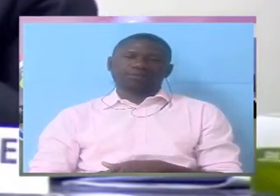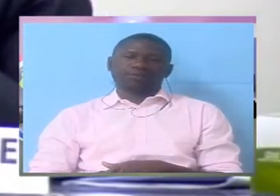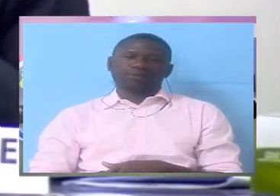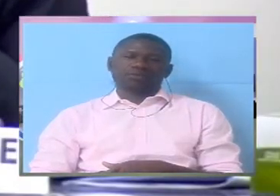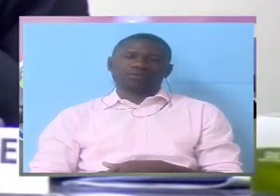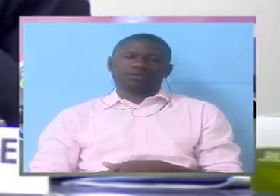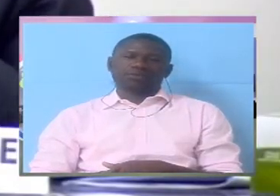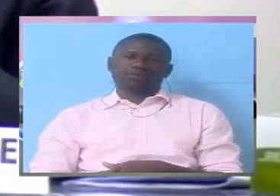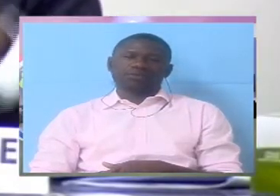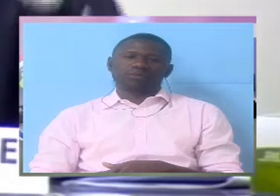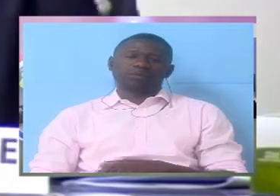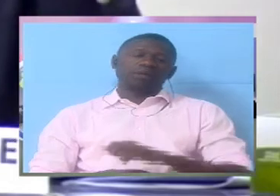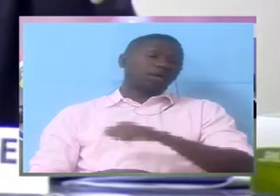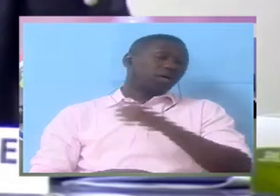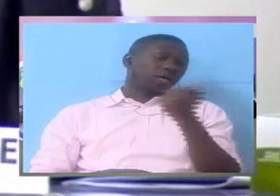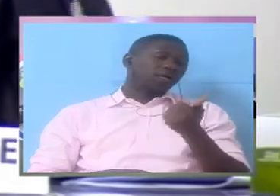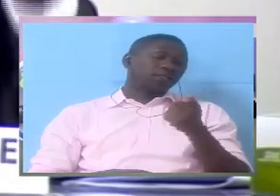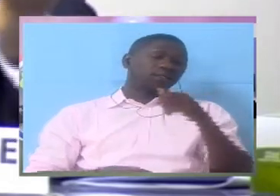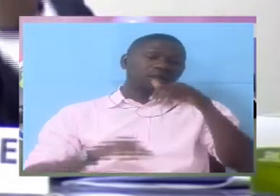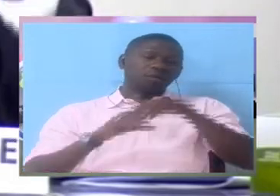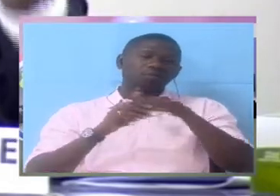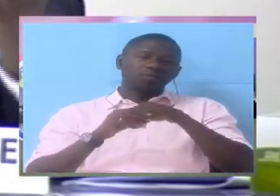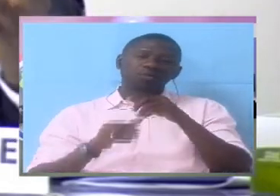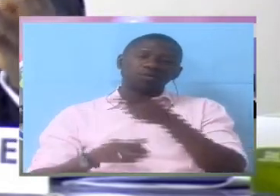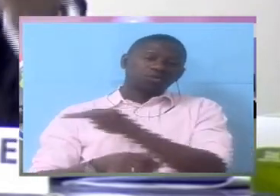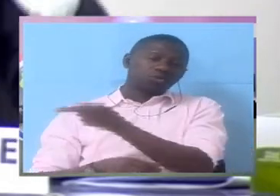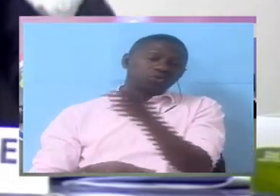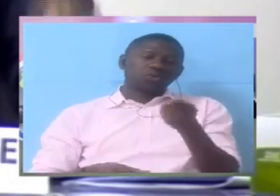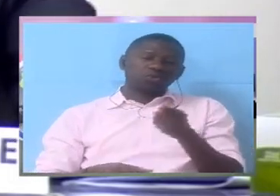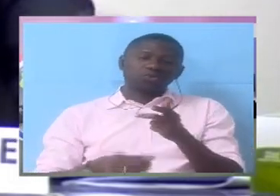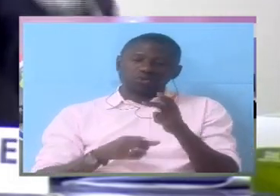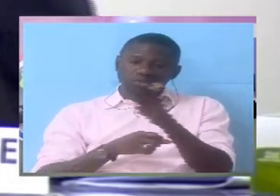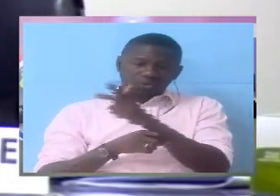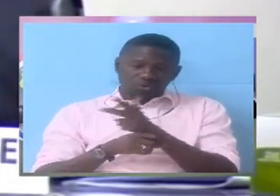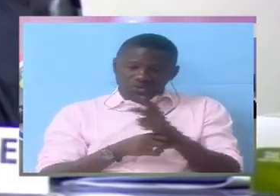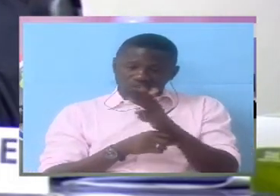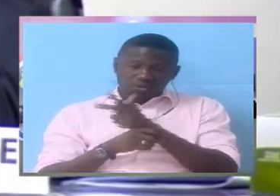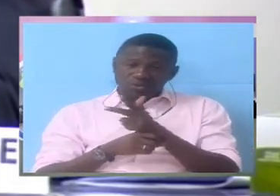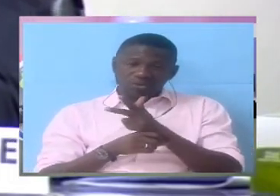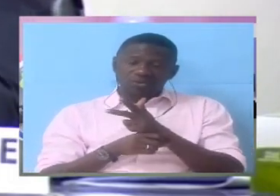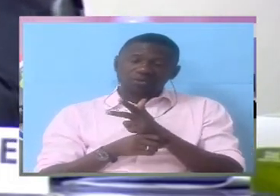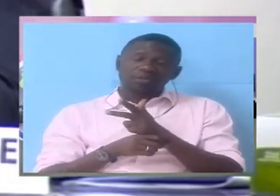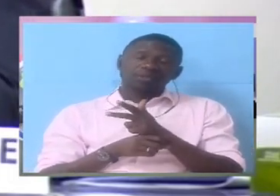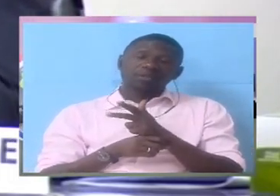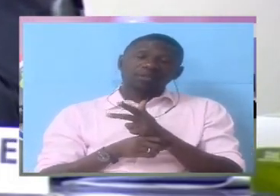among those security agents who are used to